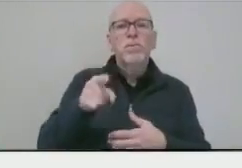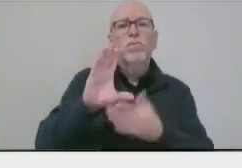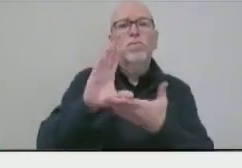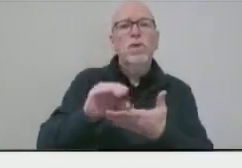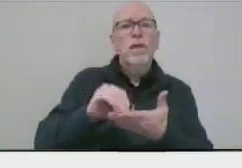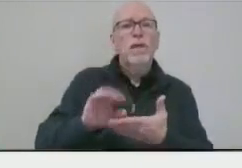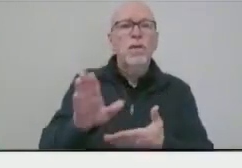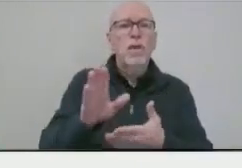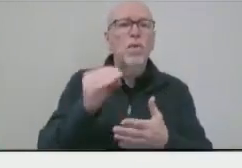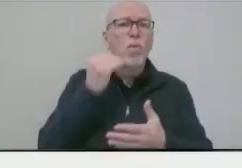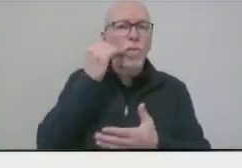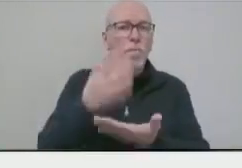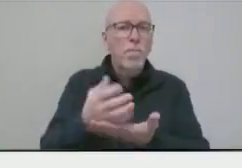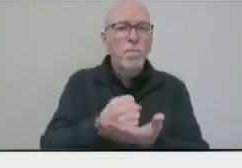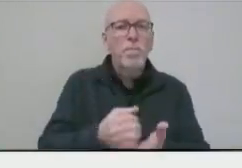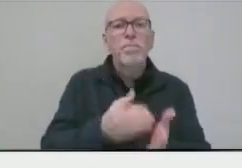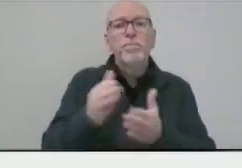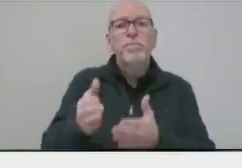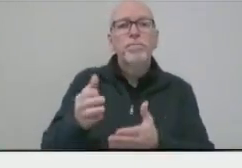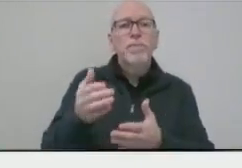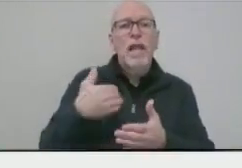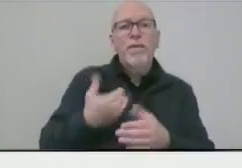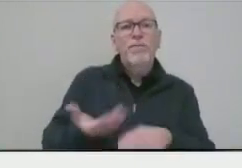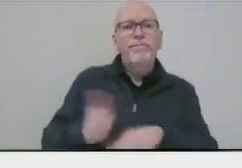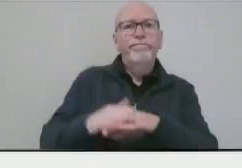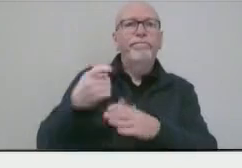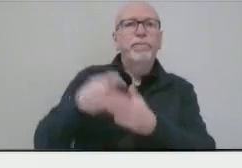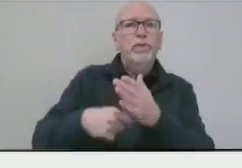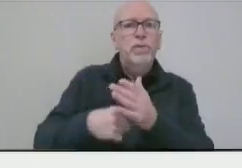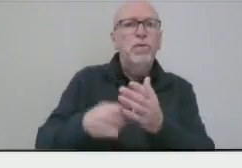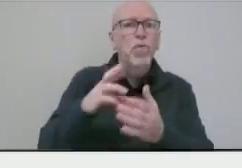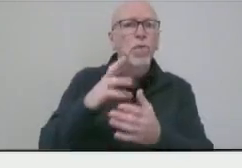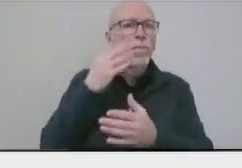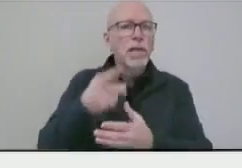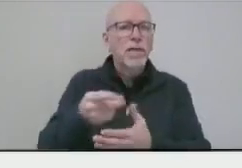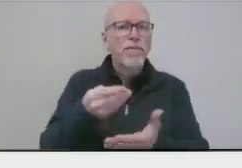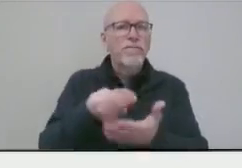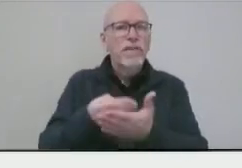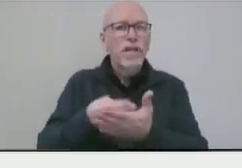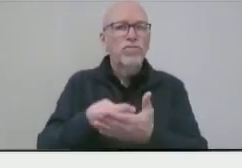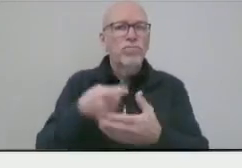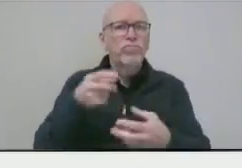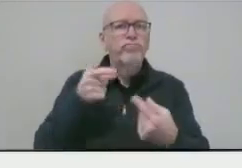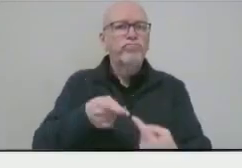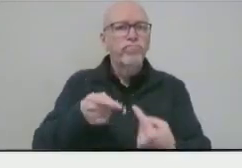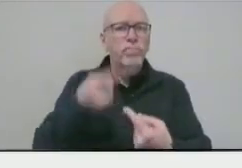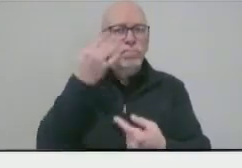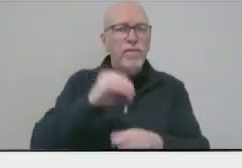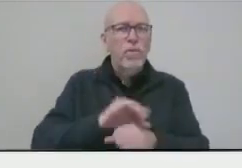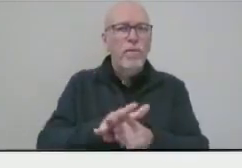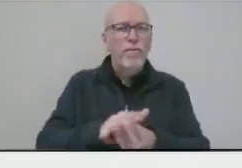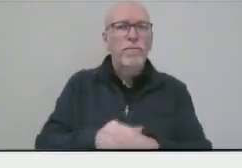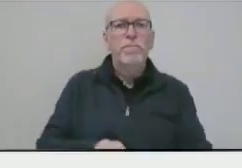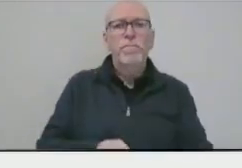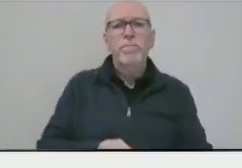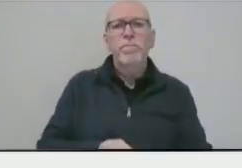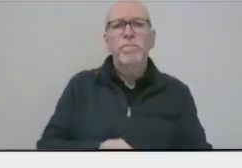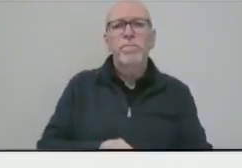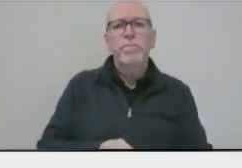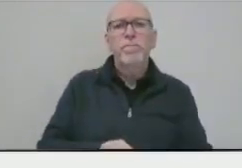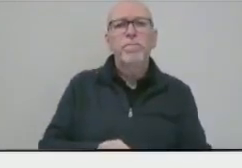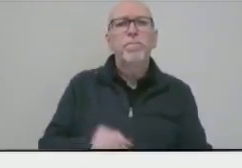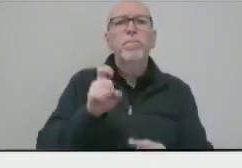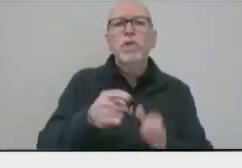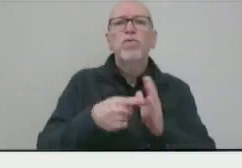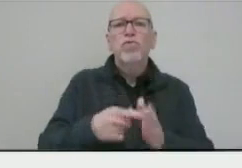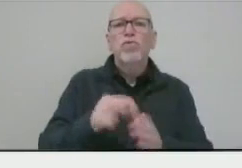household income, incurred significant cost, or experienced a financial hardship due to COVID-19. They must demonstrate a